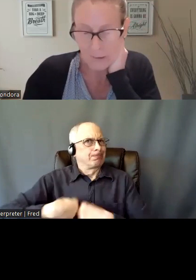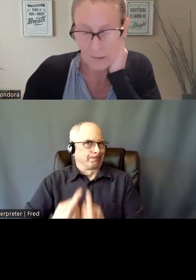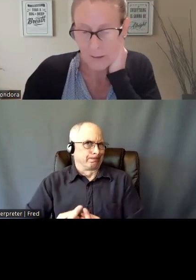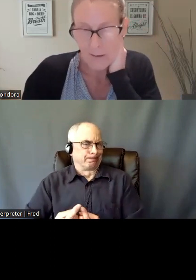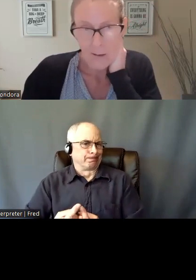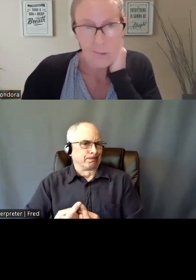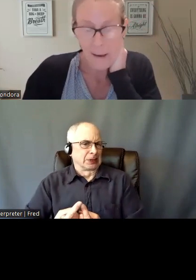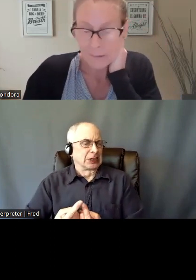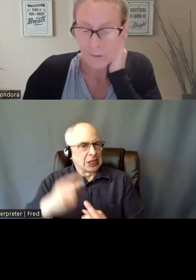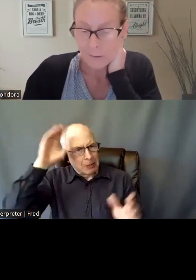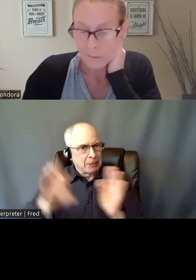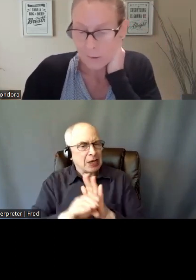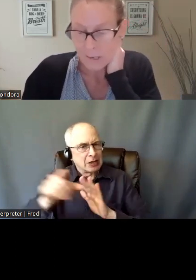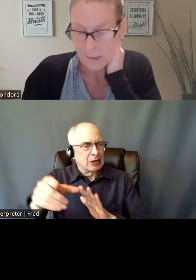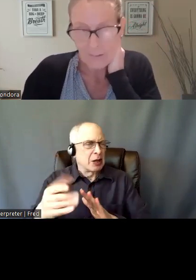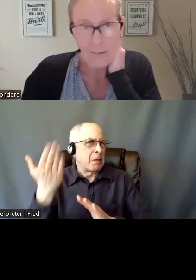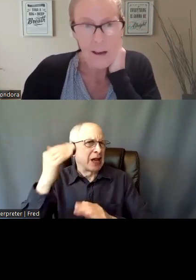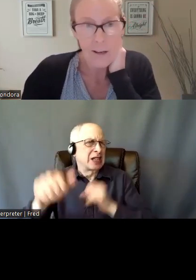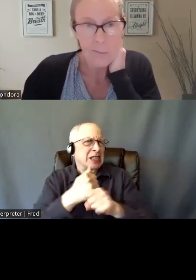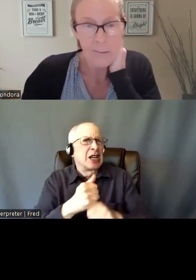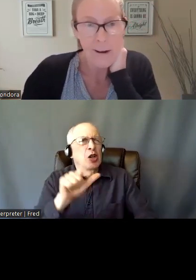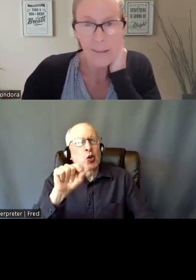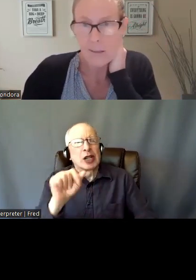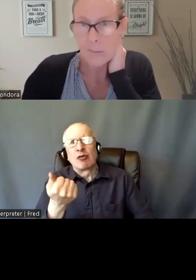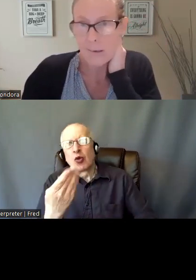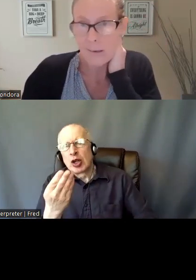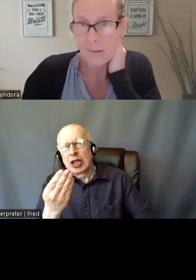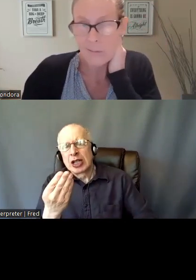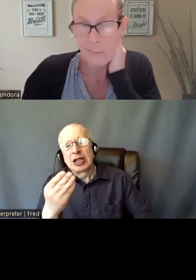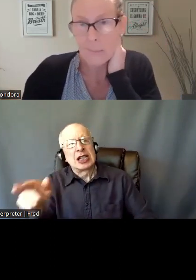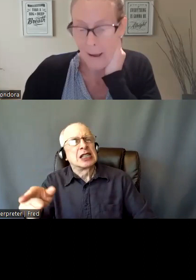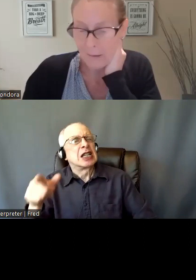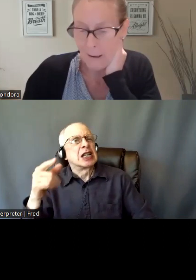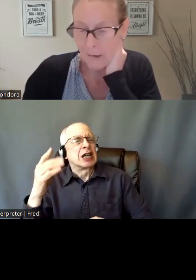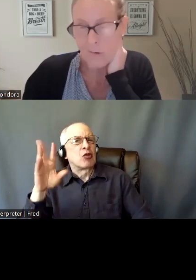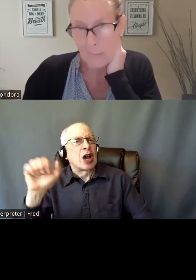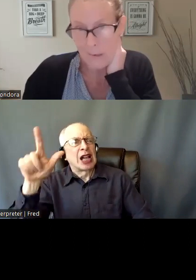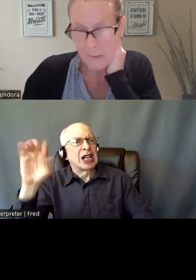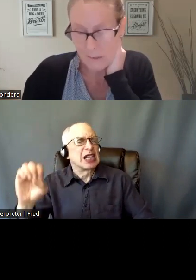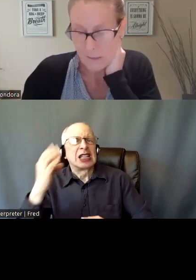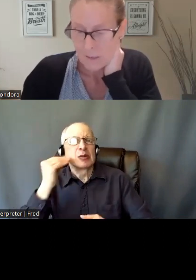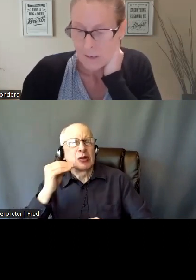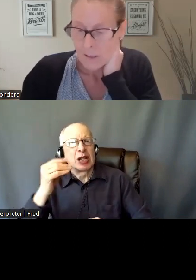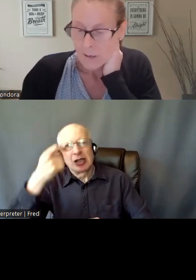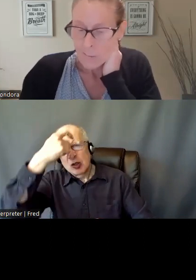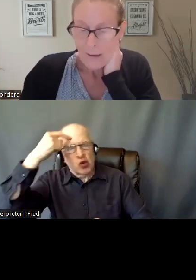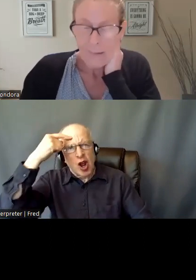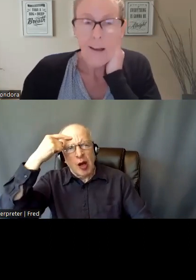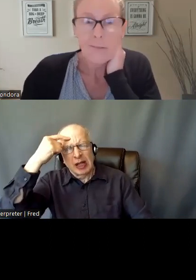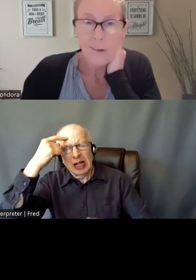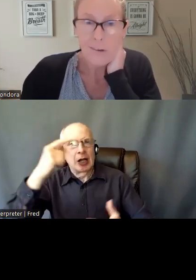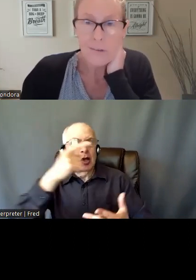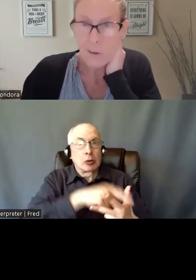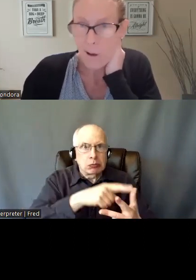up here was back in 2014 when Riley experienced really back-to-back traumas.